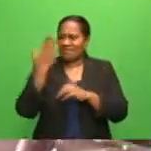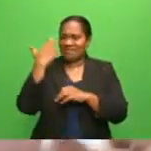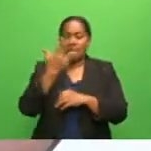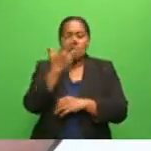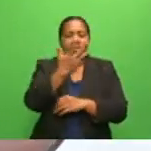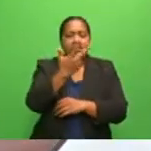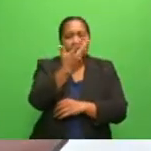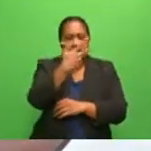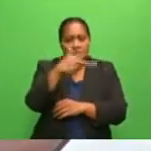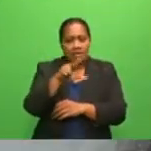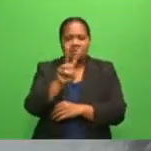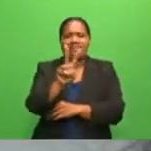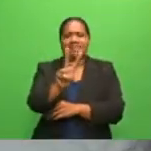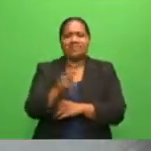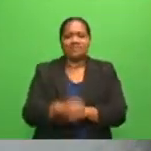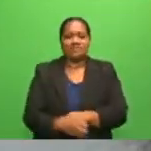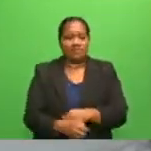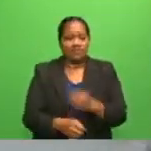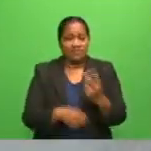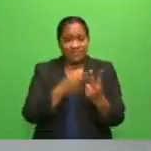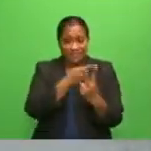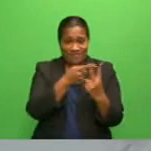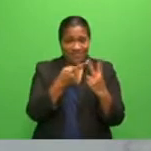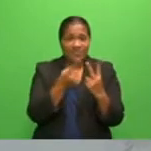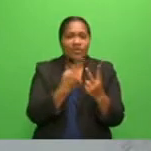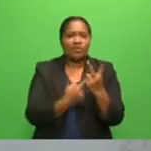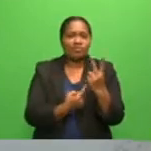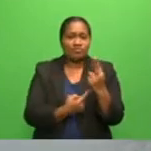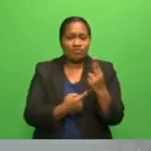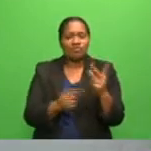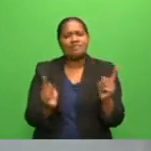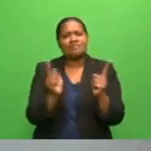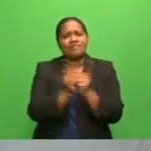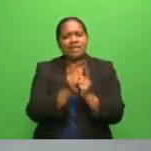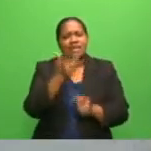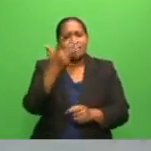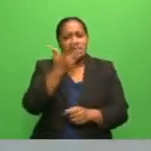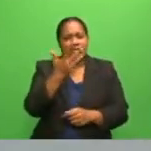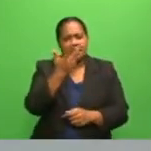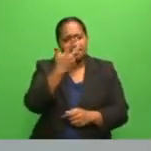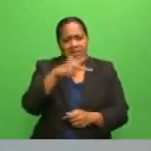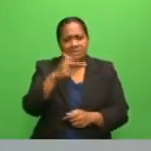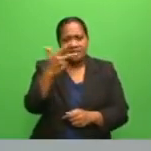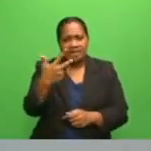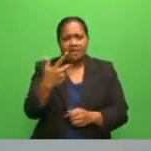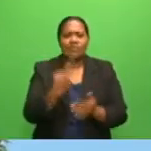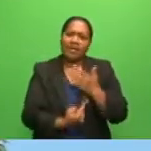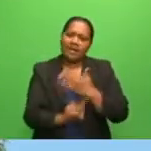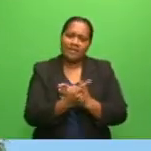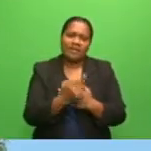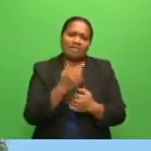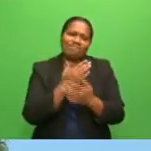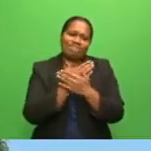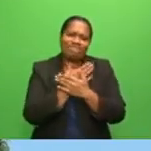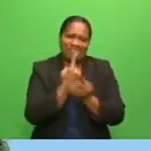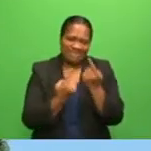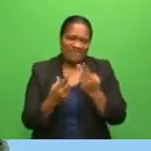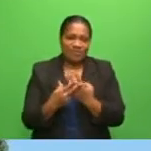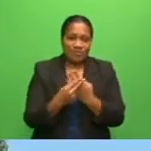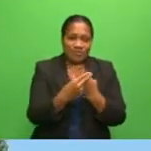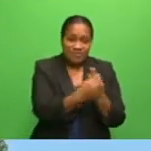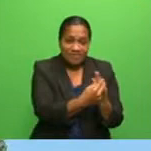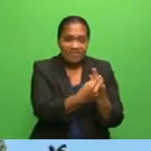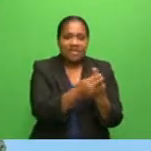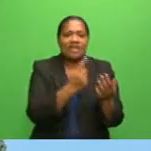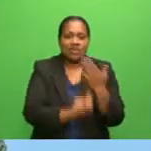The two met in 1988, fell in love before starting their furniture business, which they named after their